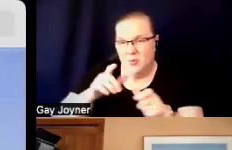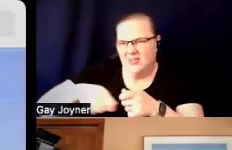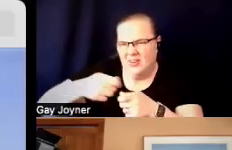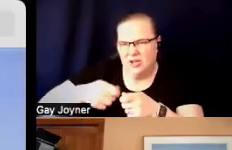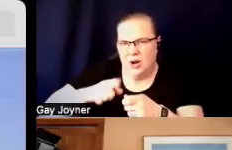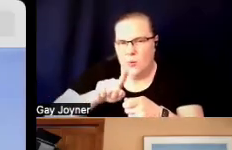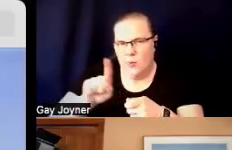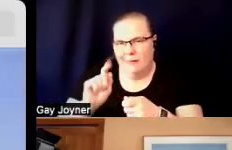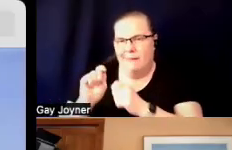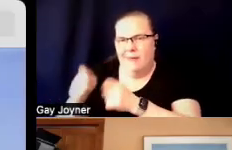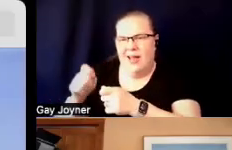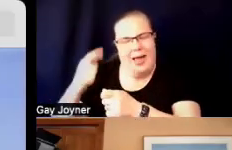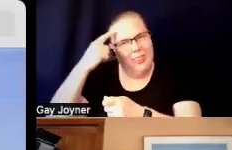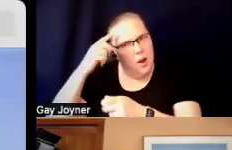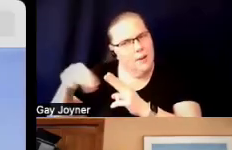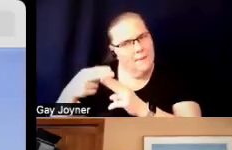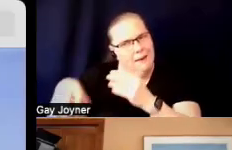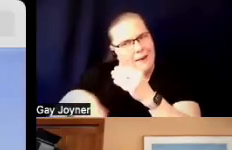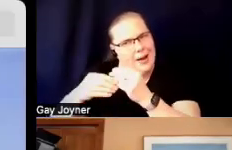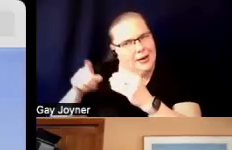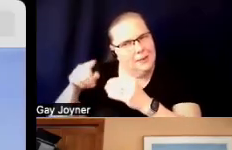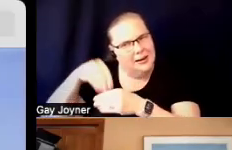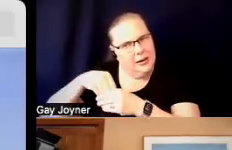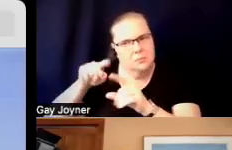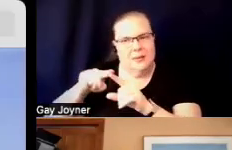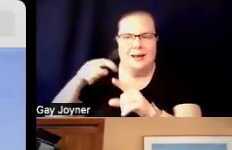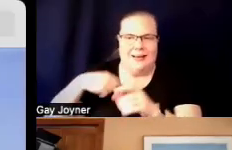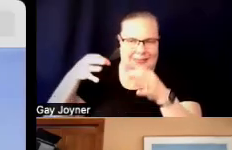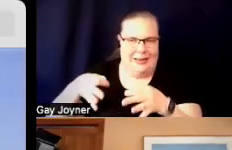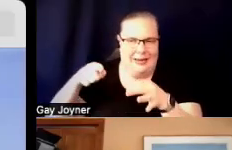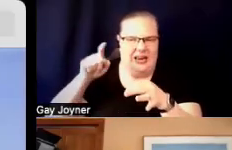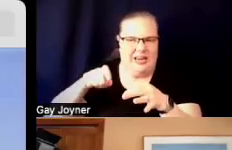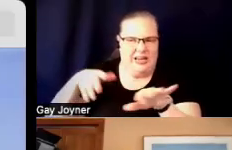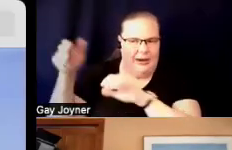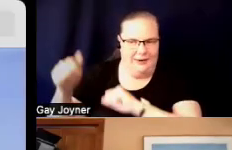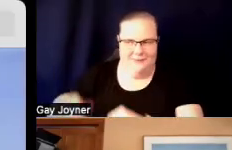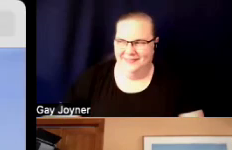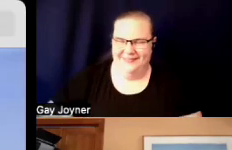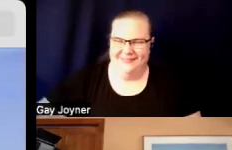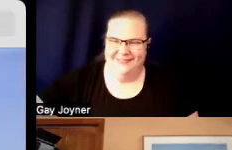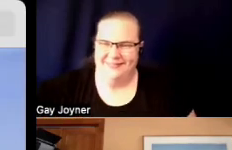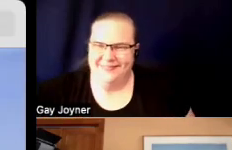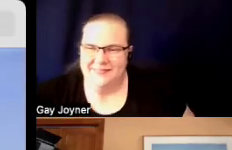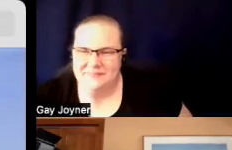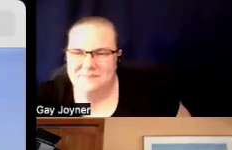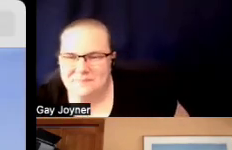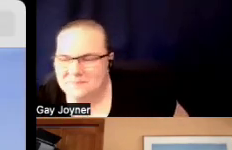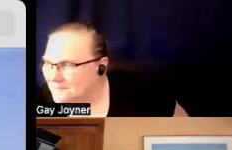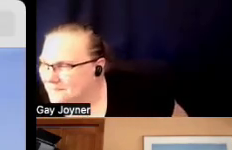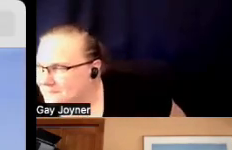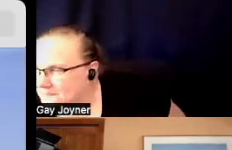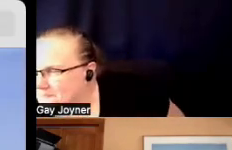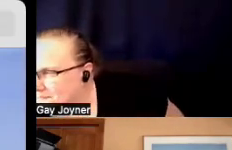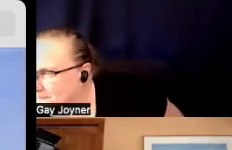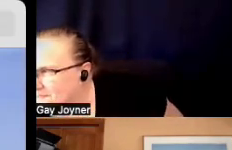and I was thinking of actually putting him in, but then I decided no, he needed to leave. mm. Yeah, you don't have a lot of people in your